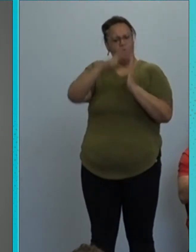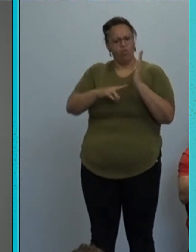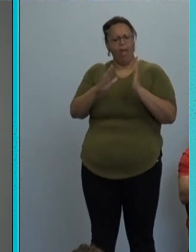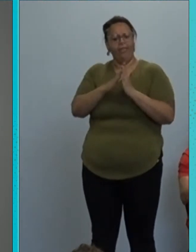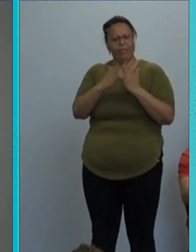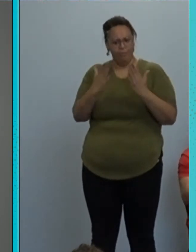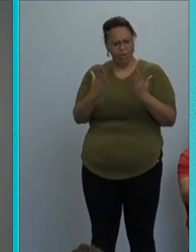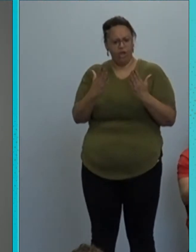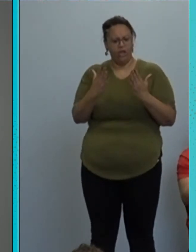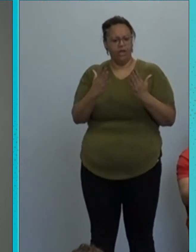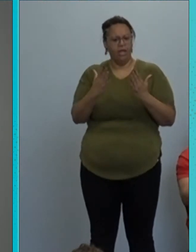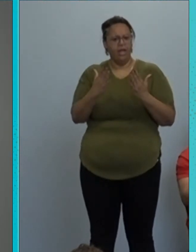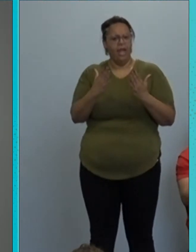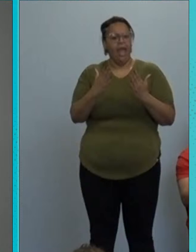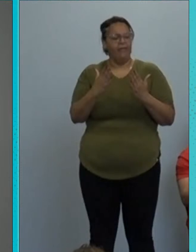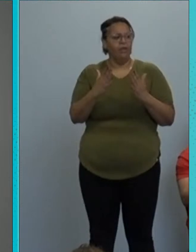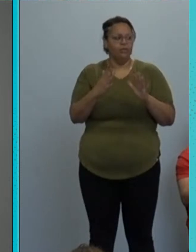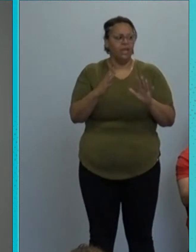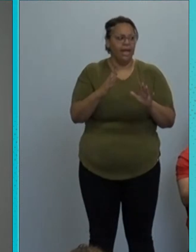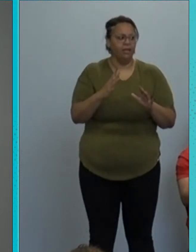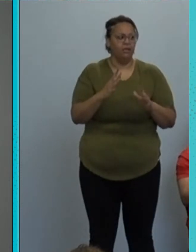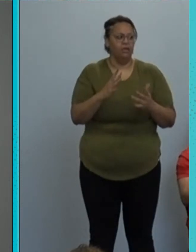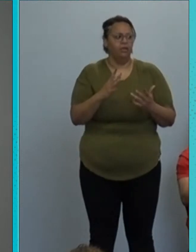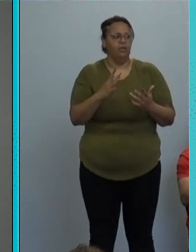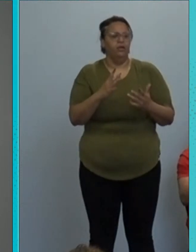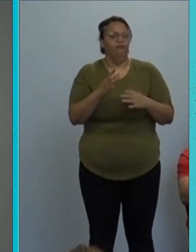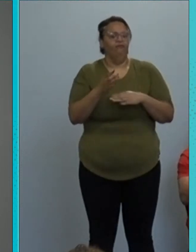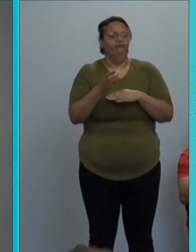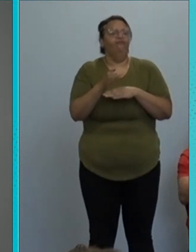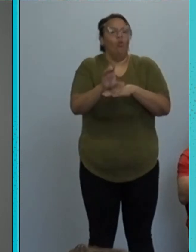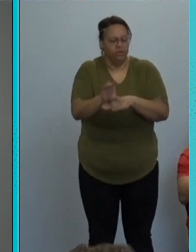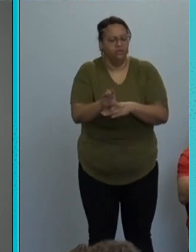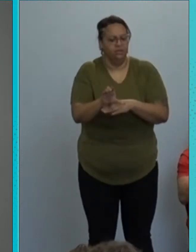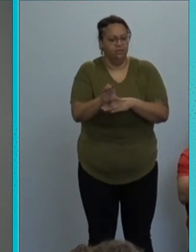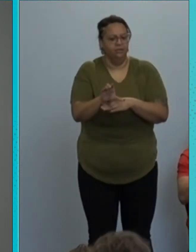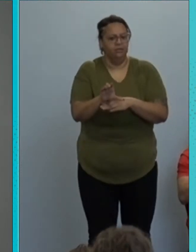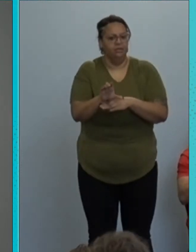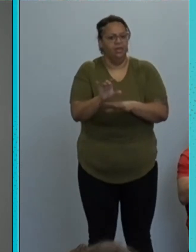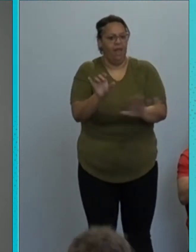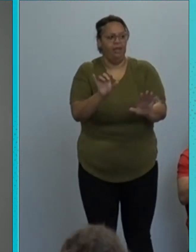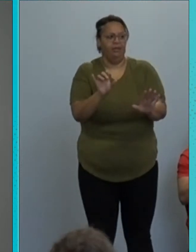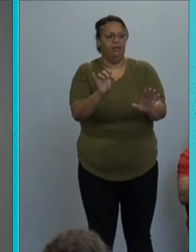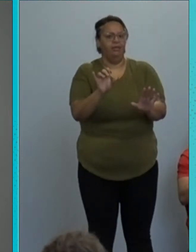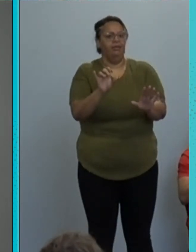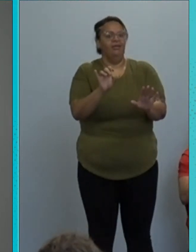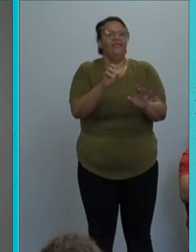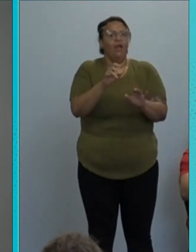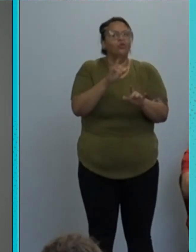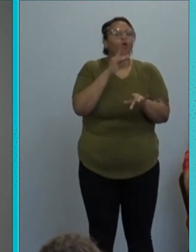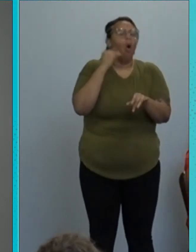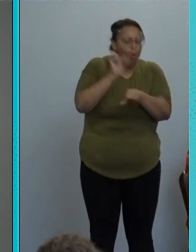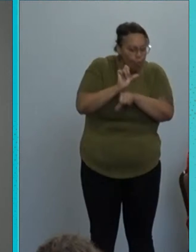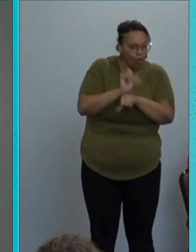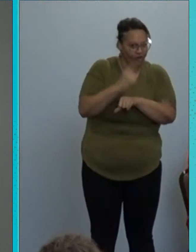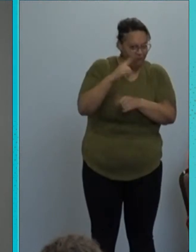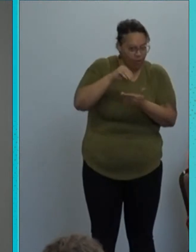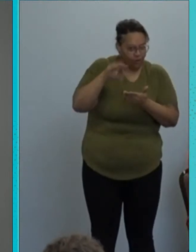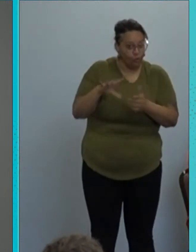under duress. It was assigned to them. So my apologies.